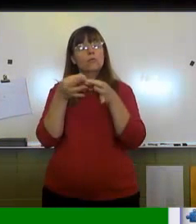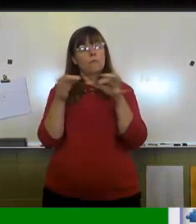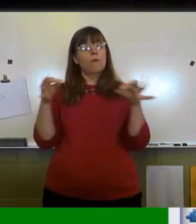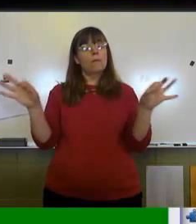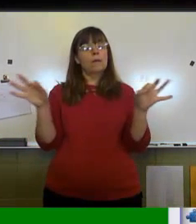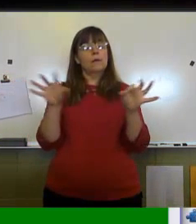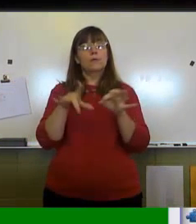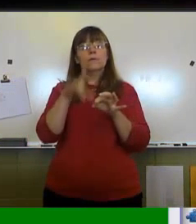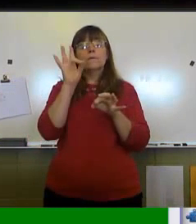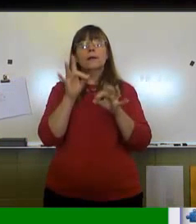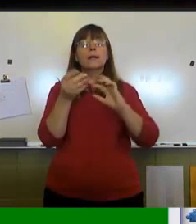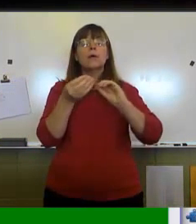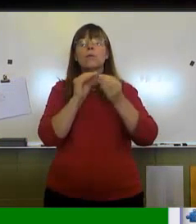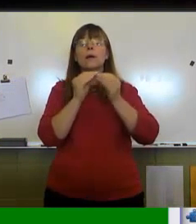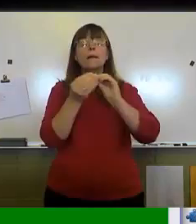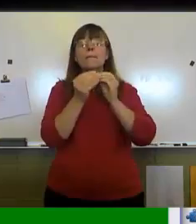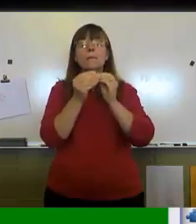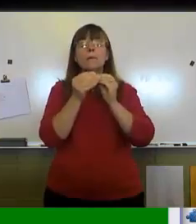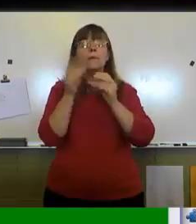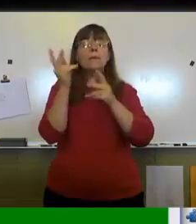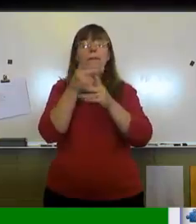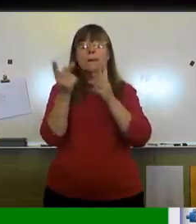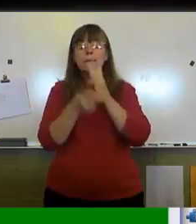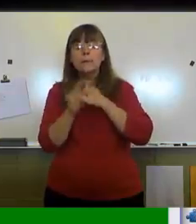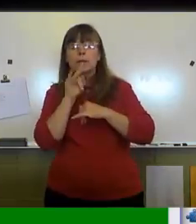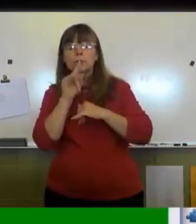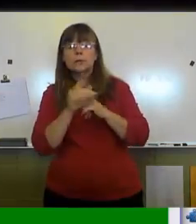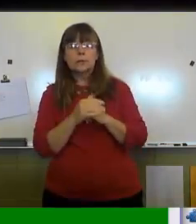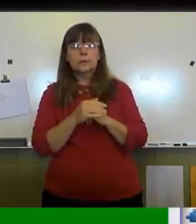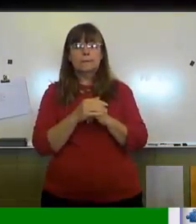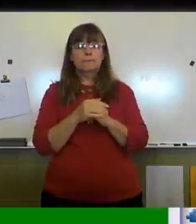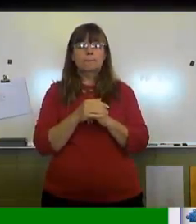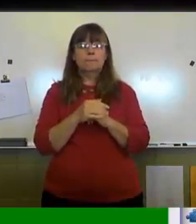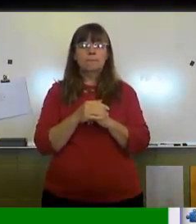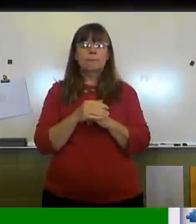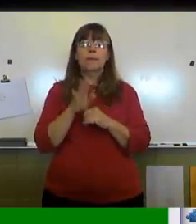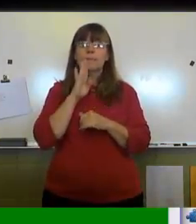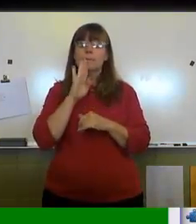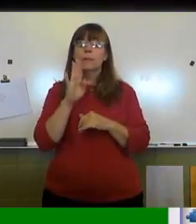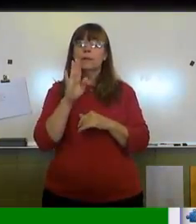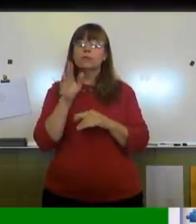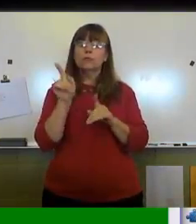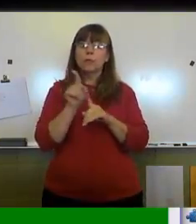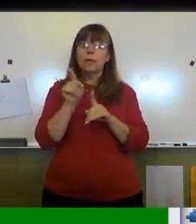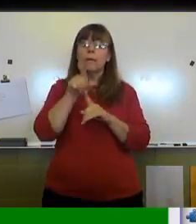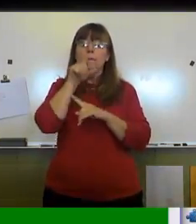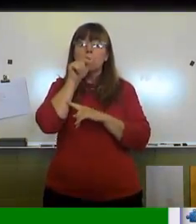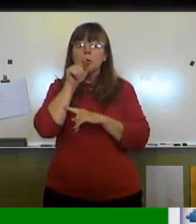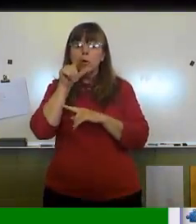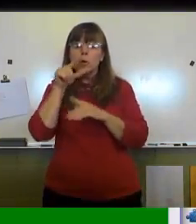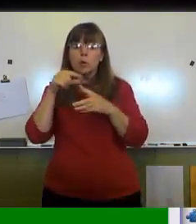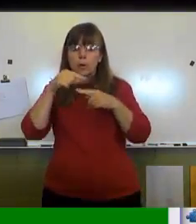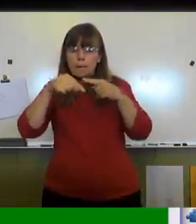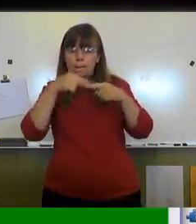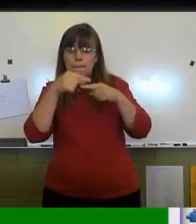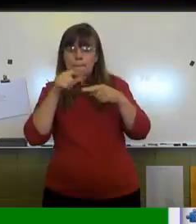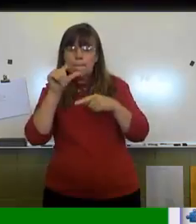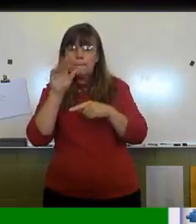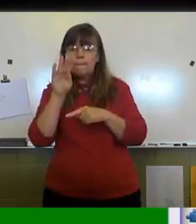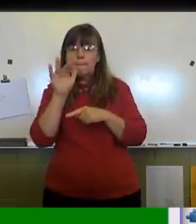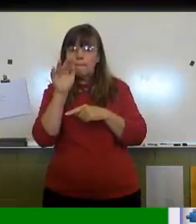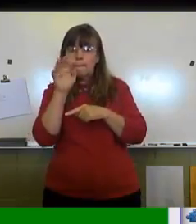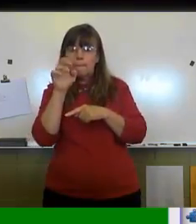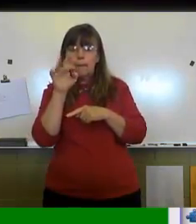the number of the population is. If you've ever been to the bird banding station, it's out Colored Sands